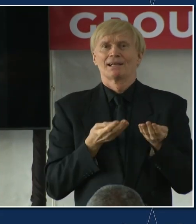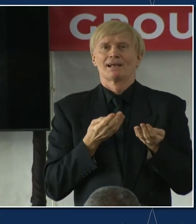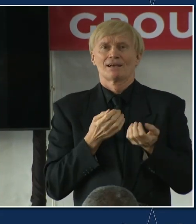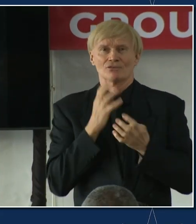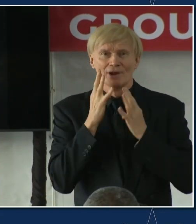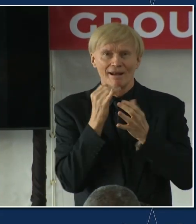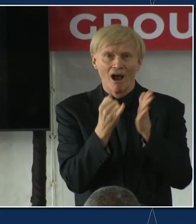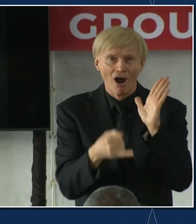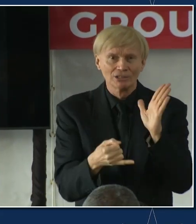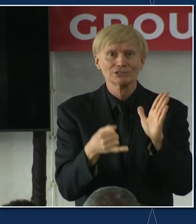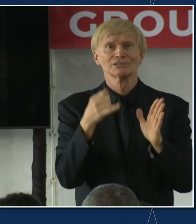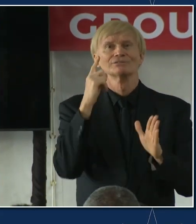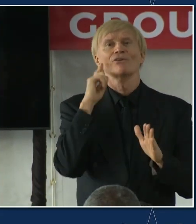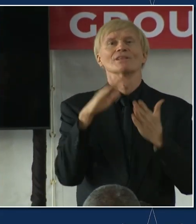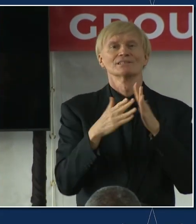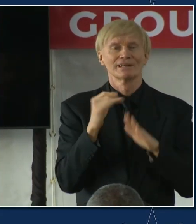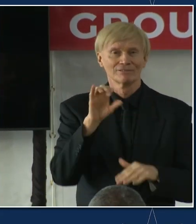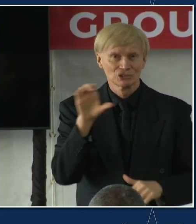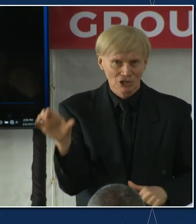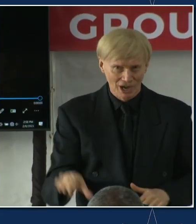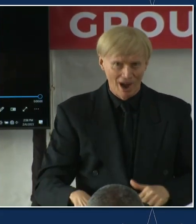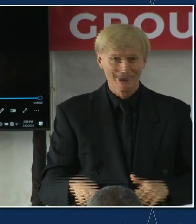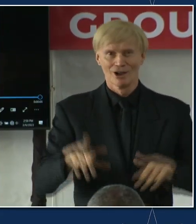the city of Chicago.